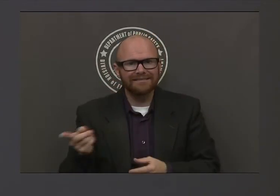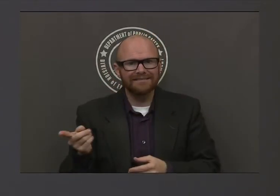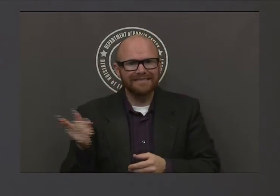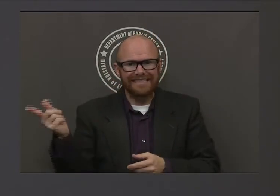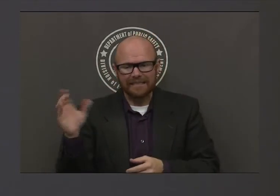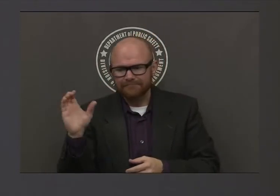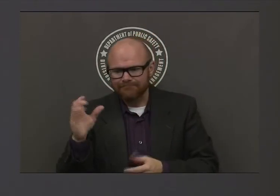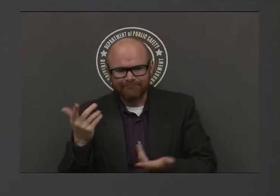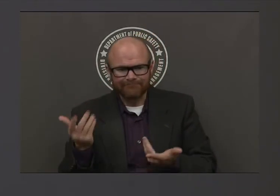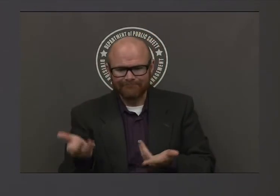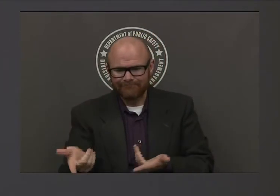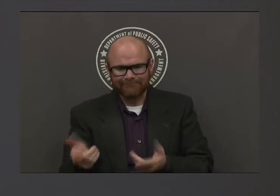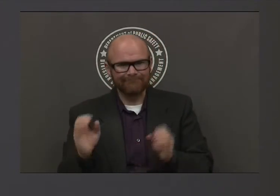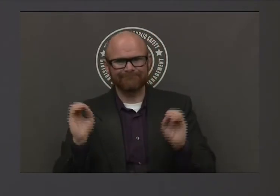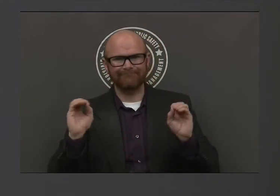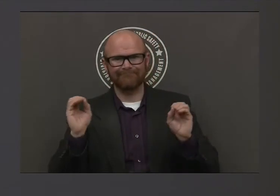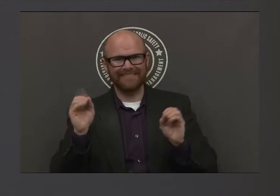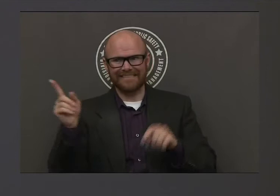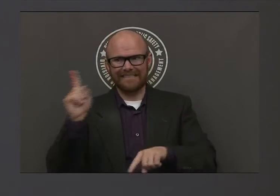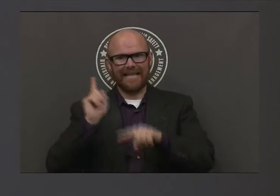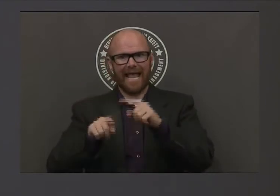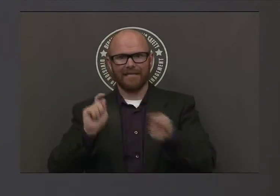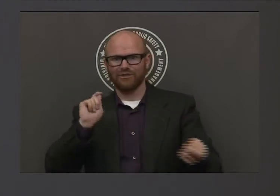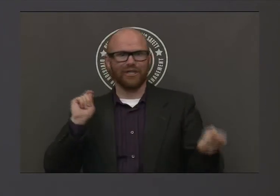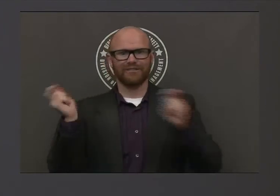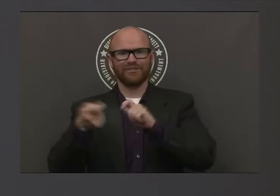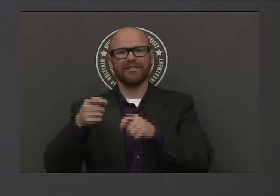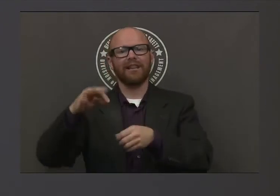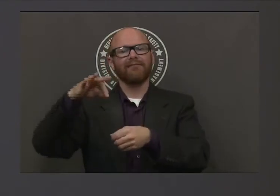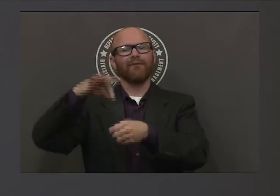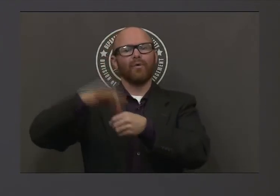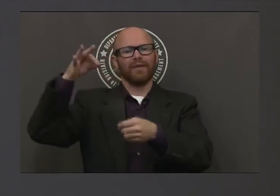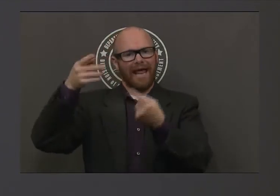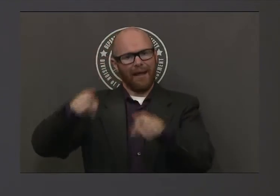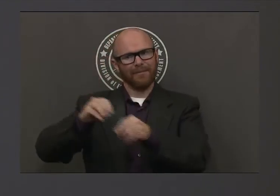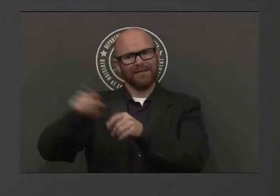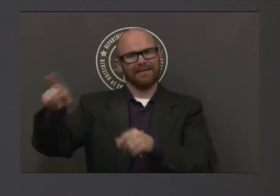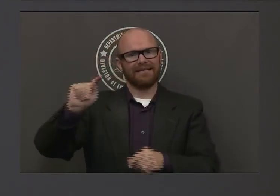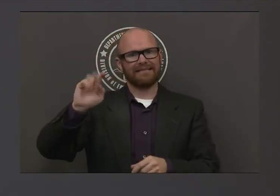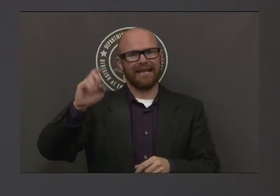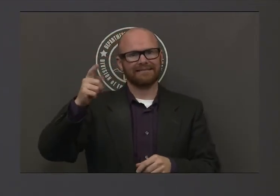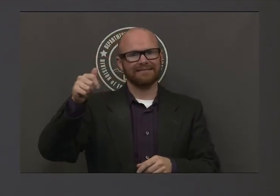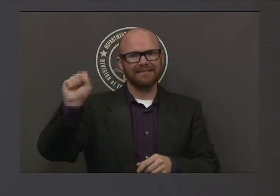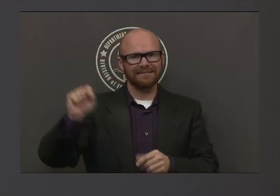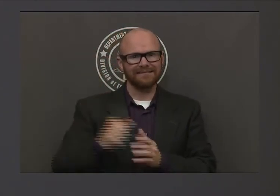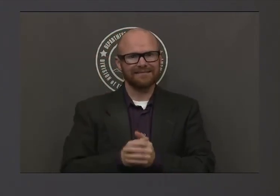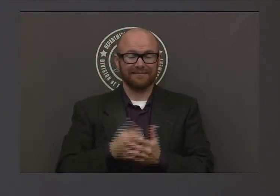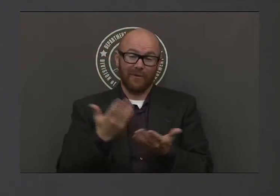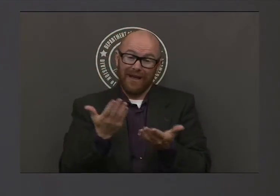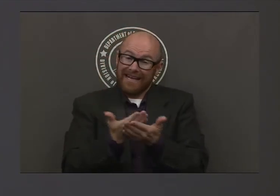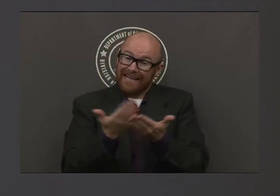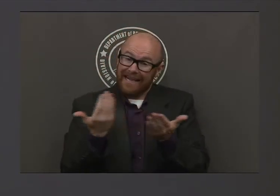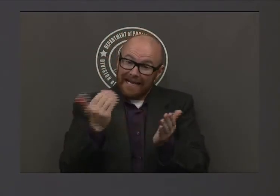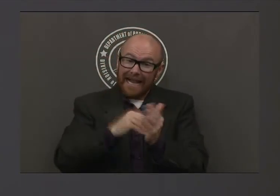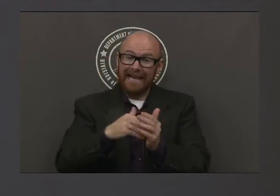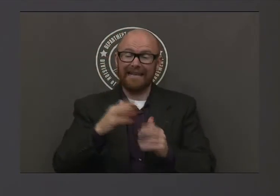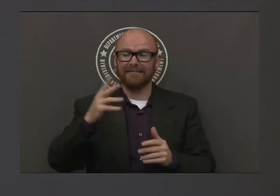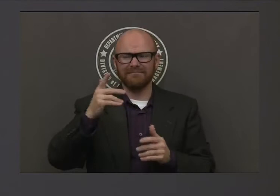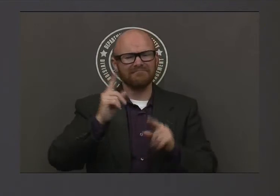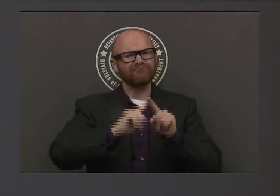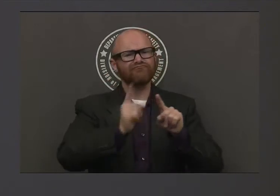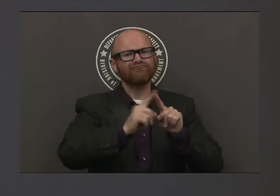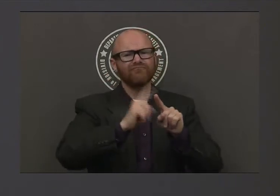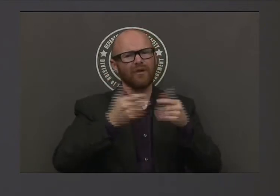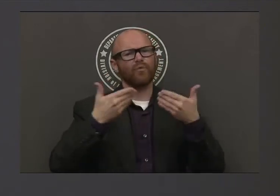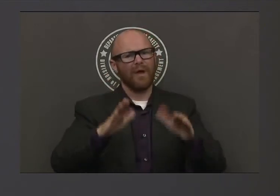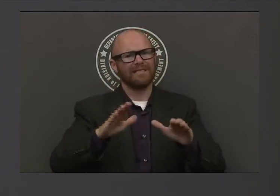there that could turn that election around. And so there are lots of other avenues to do this, lots of avenues that are doing it.